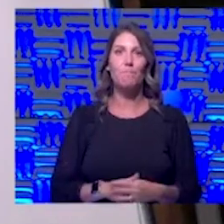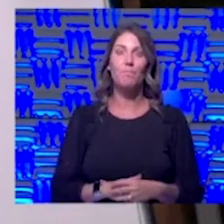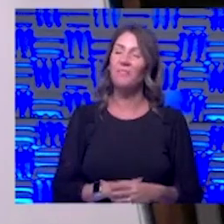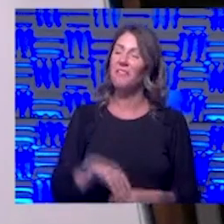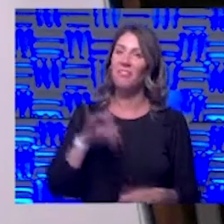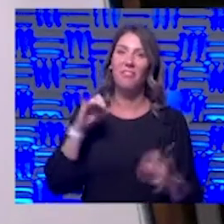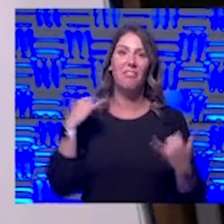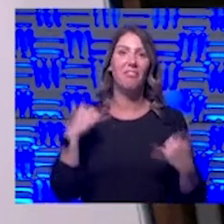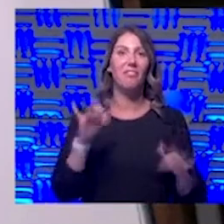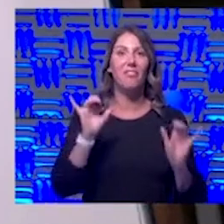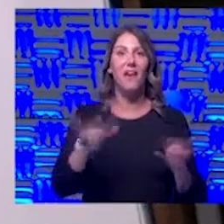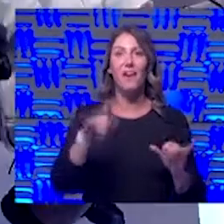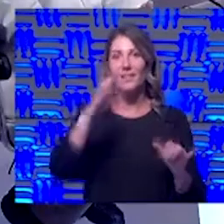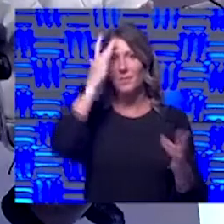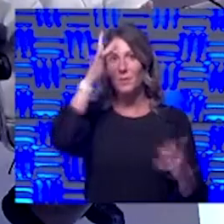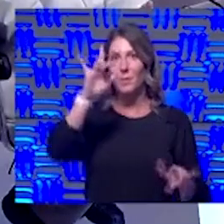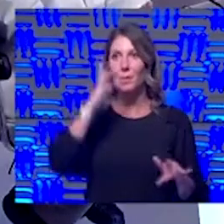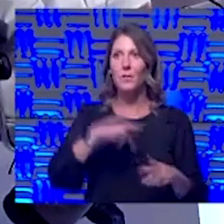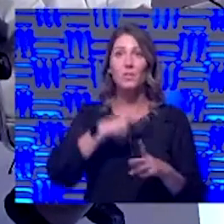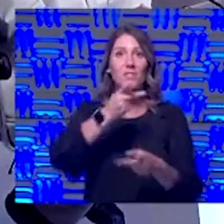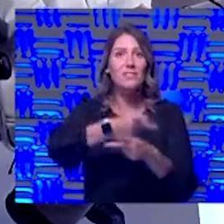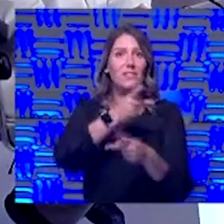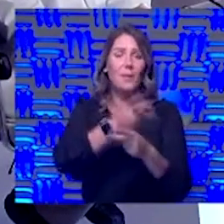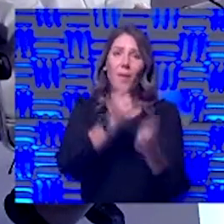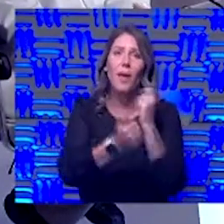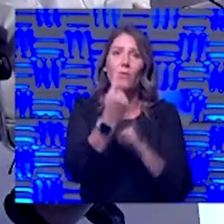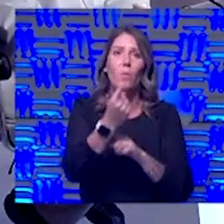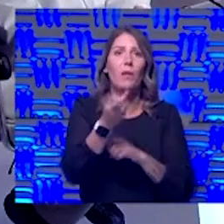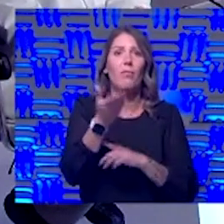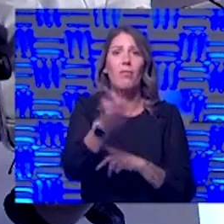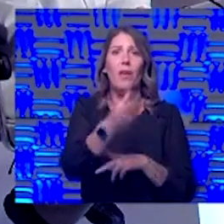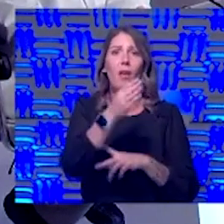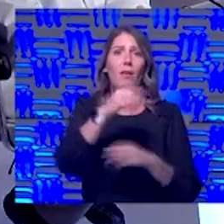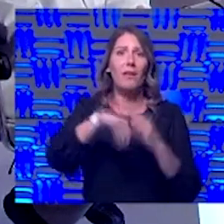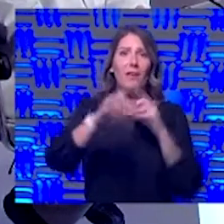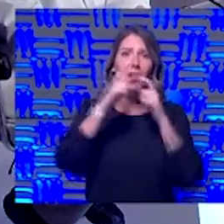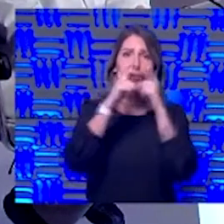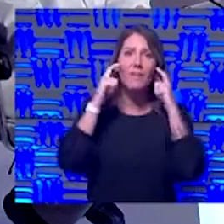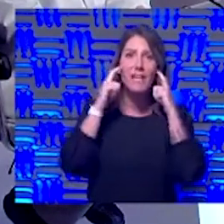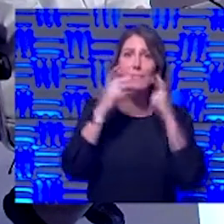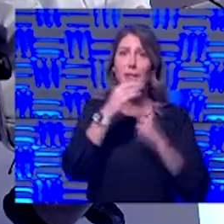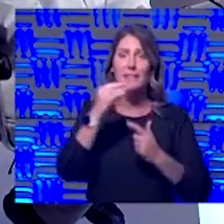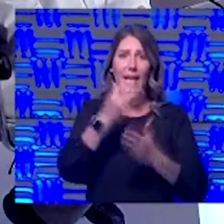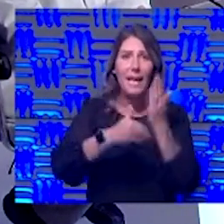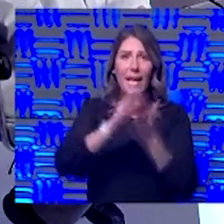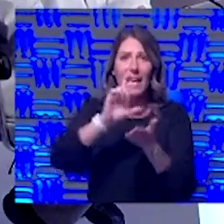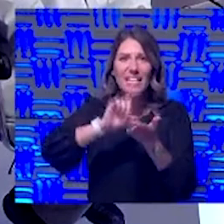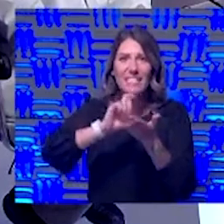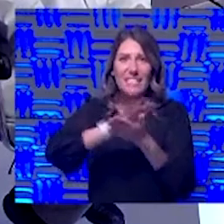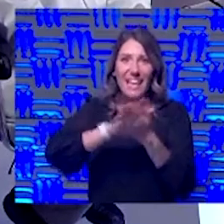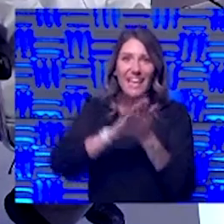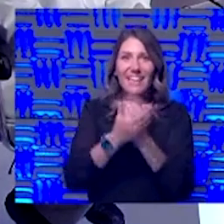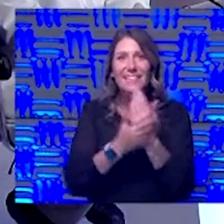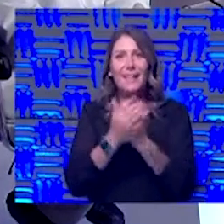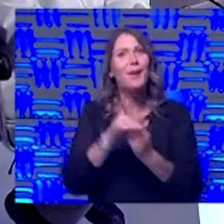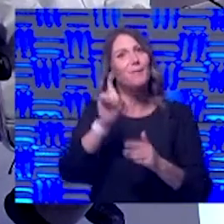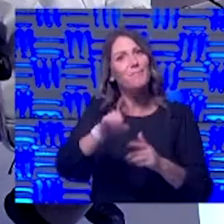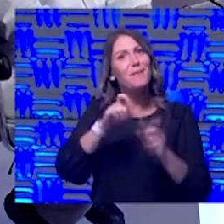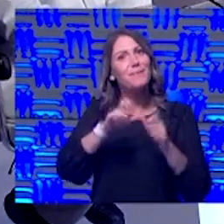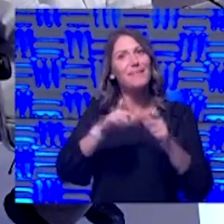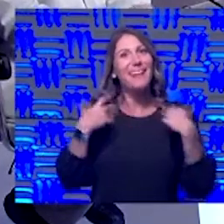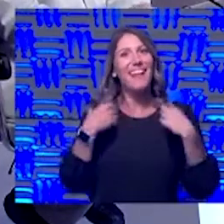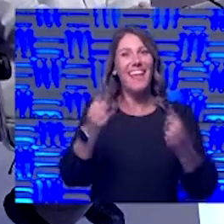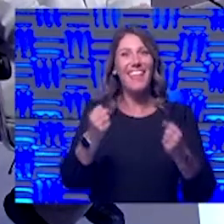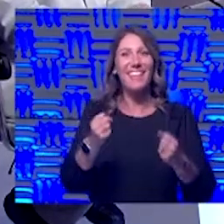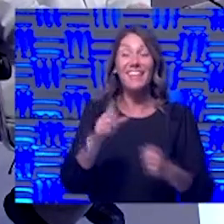That's brilliant. Good. Well done. Just keep everybody there in face masks and with hand sanitizer. We got to keep them healthy, you know. That's right. Keep it